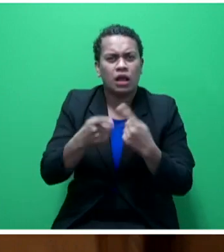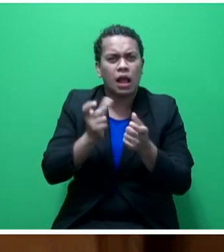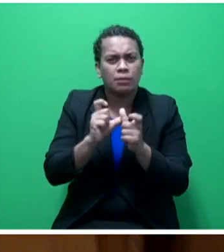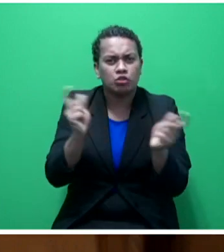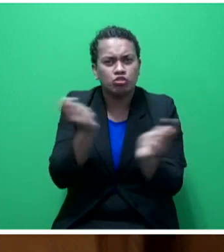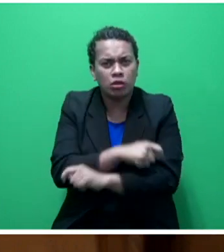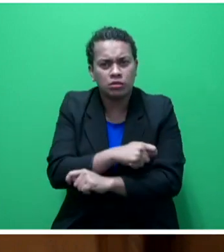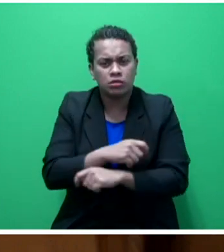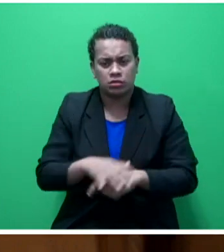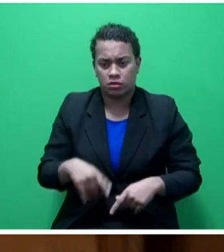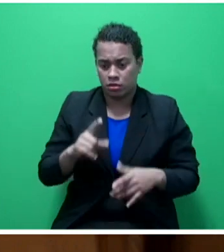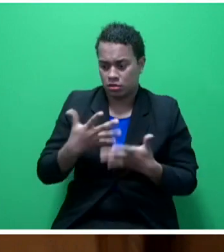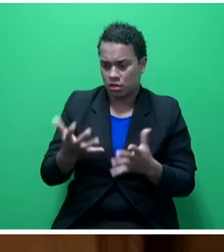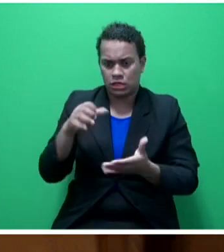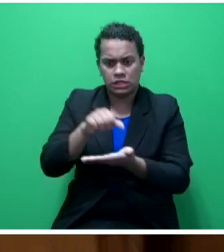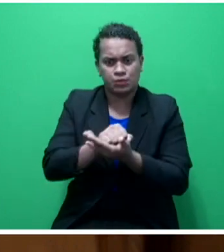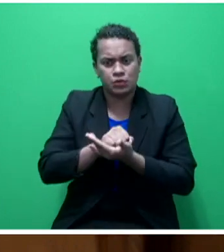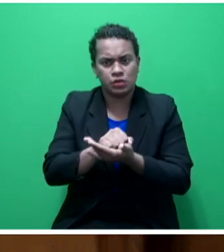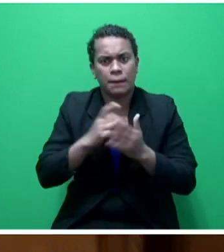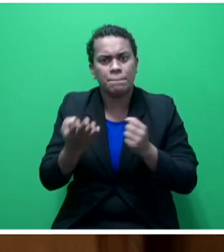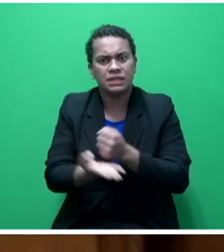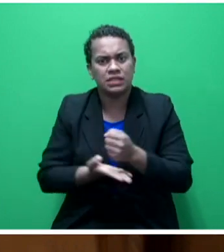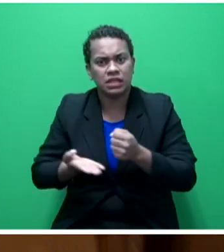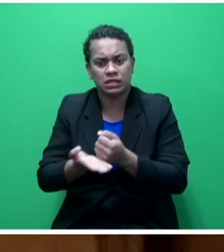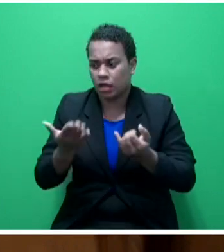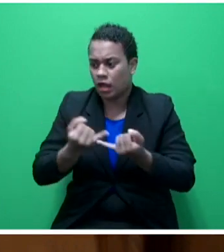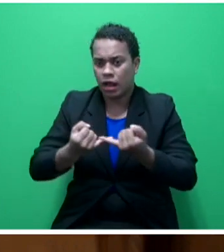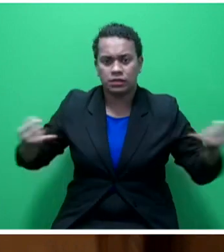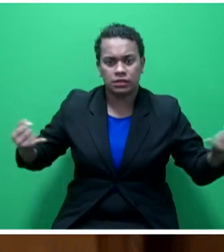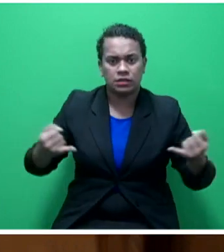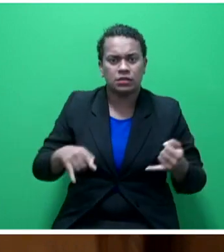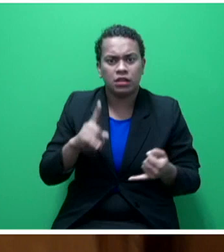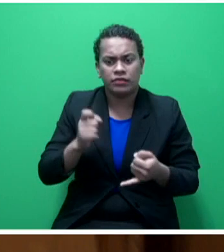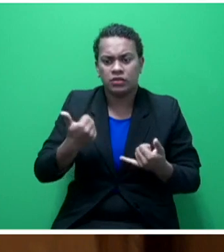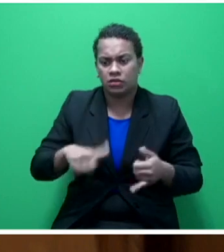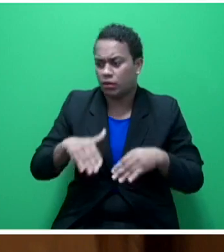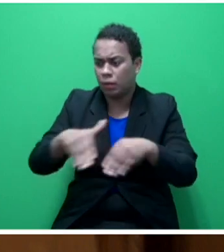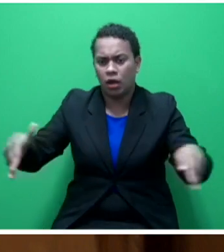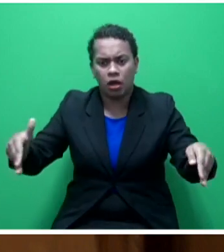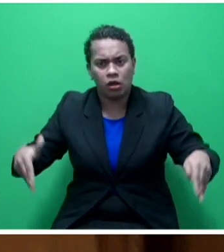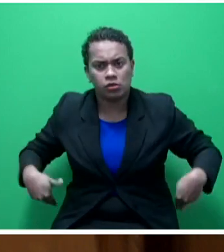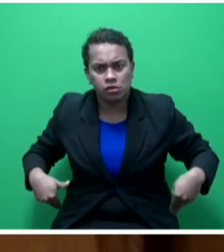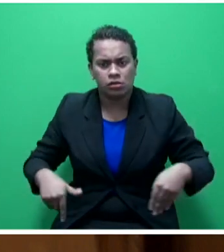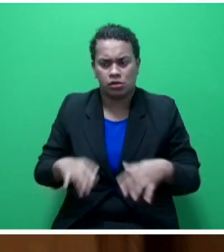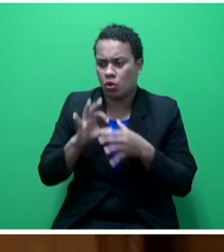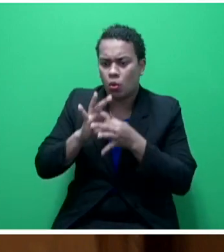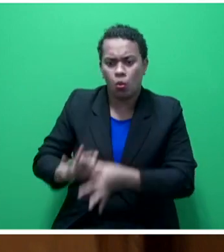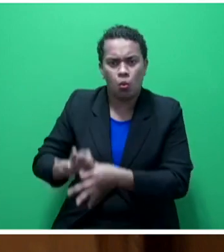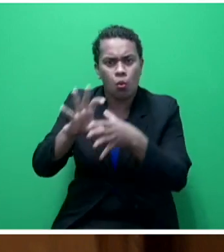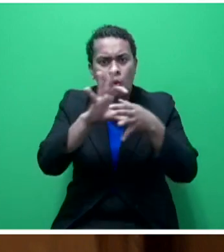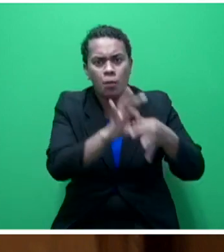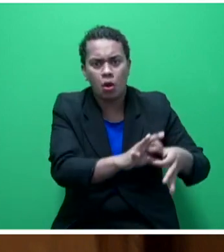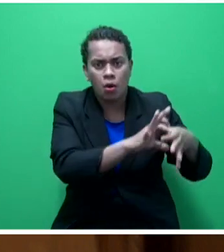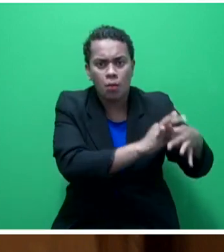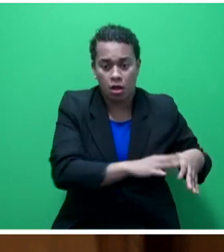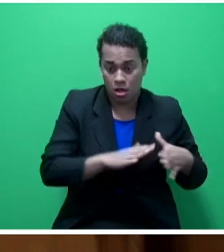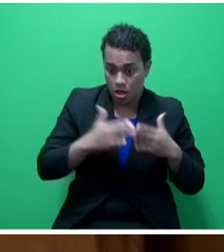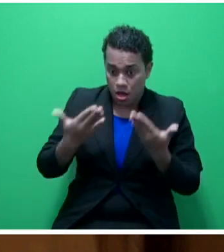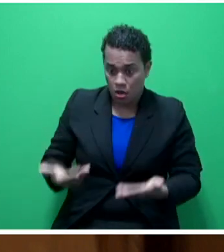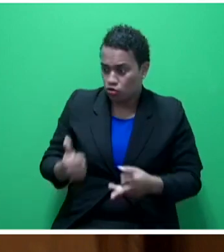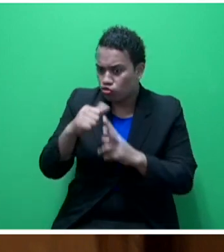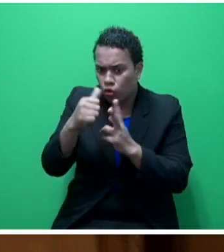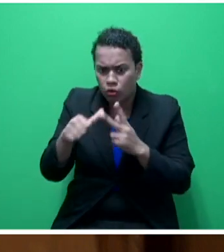including the securing of baseline and associated maritime boundaries in the face of sea level rise and